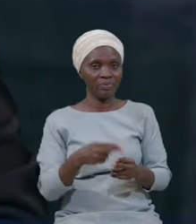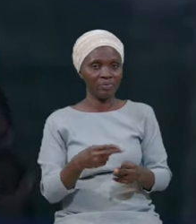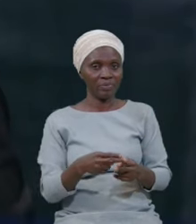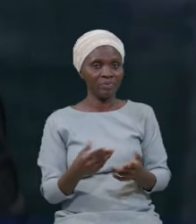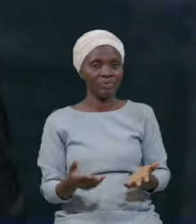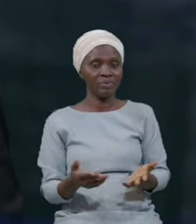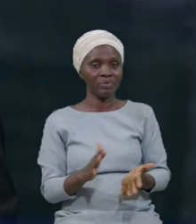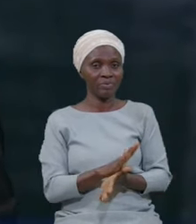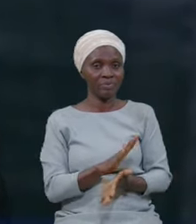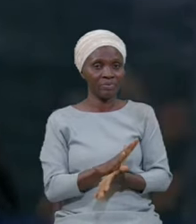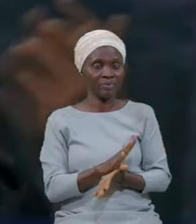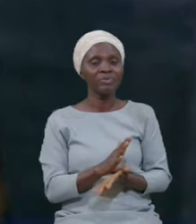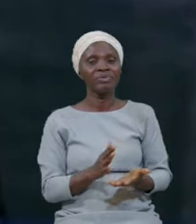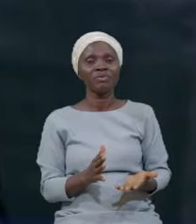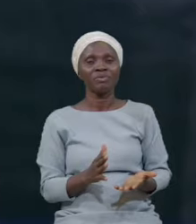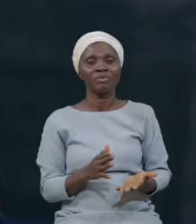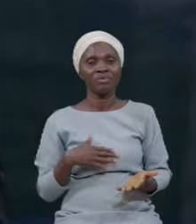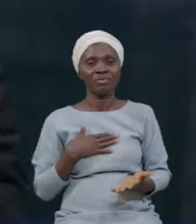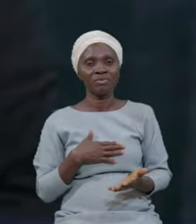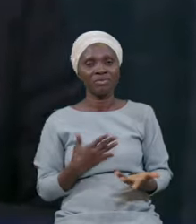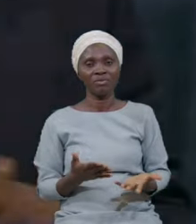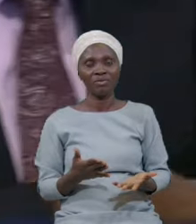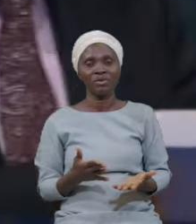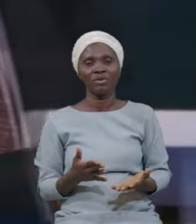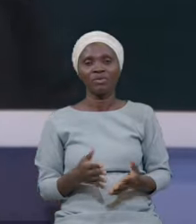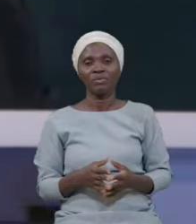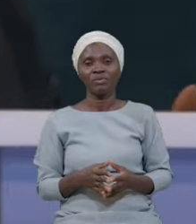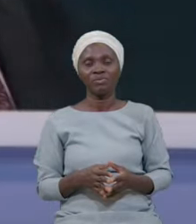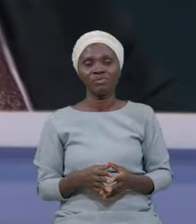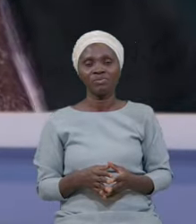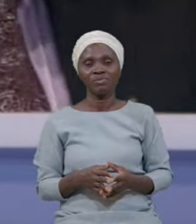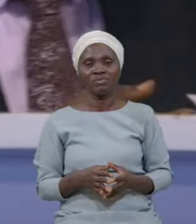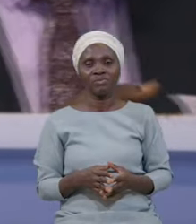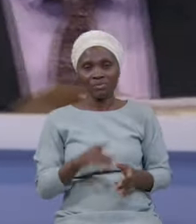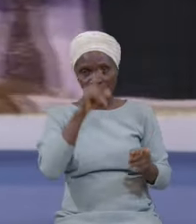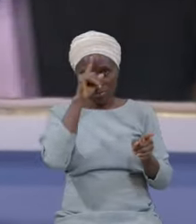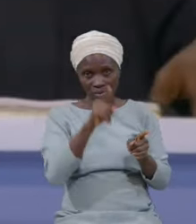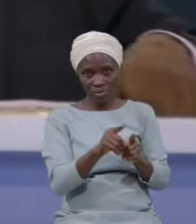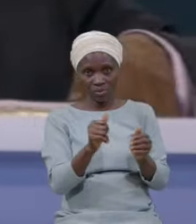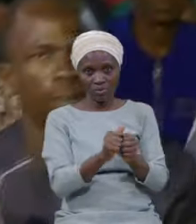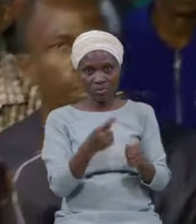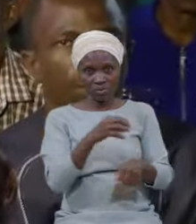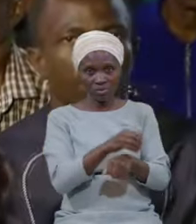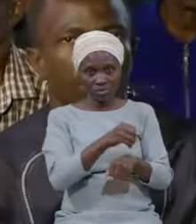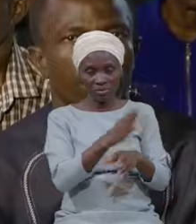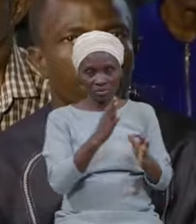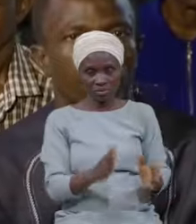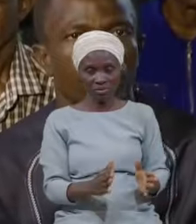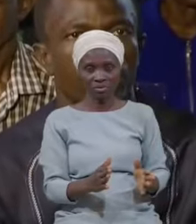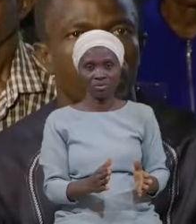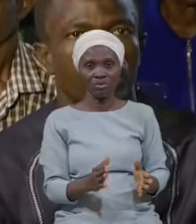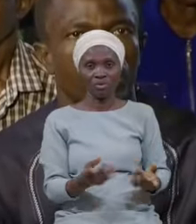everything, please do sit down. We're calling on our state overseer to help us get through all this. And then we come